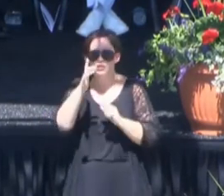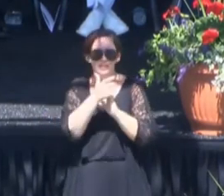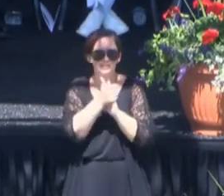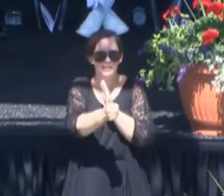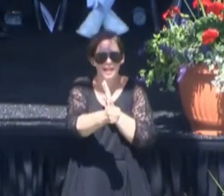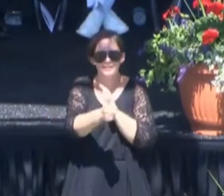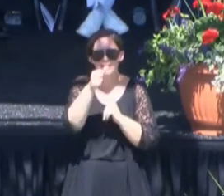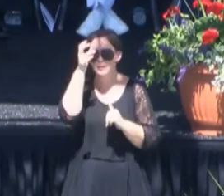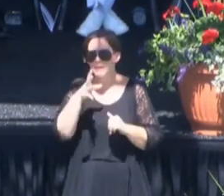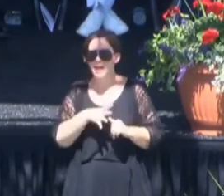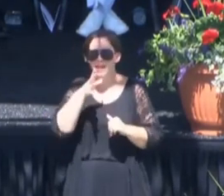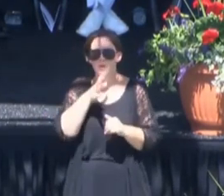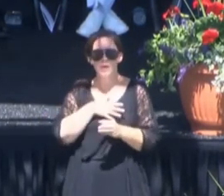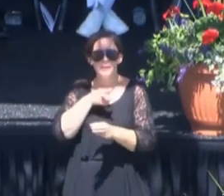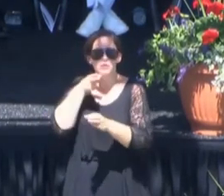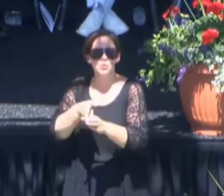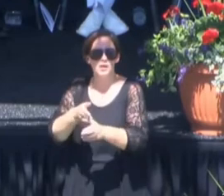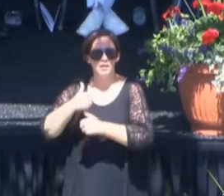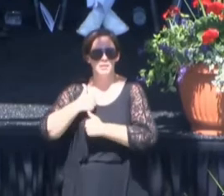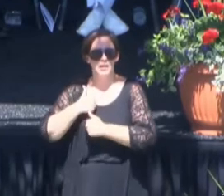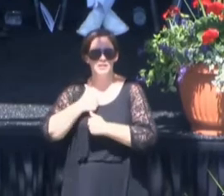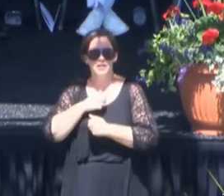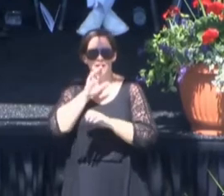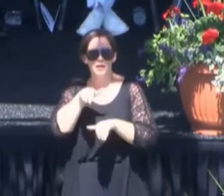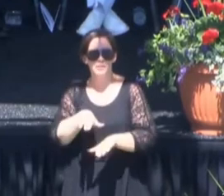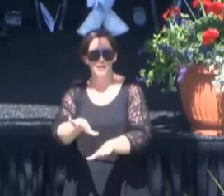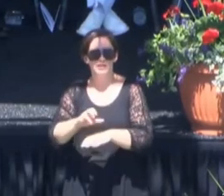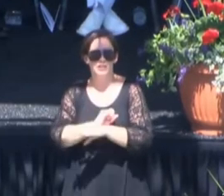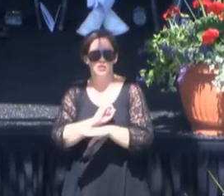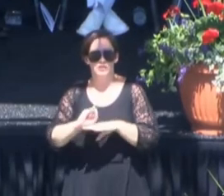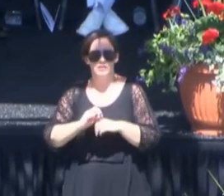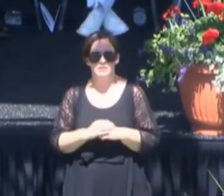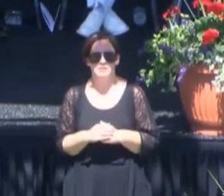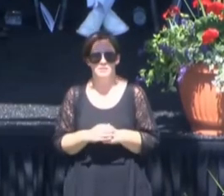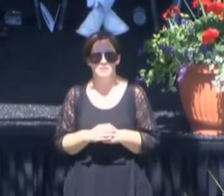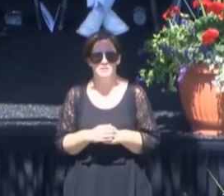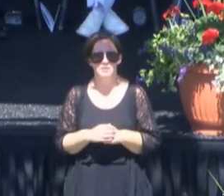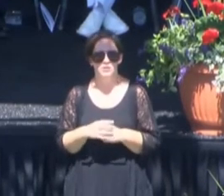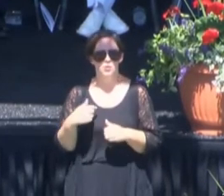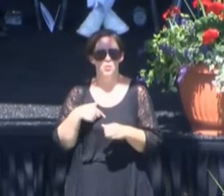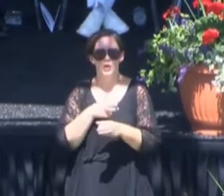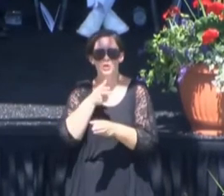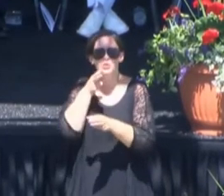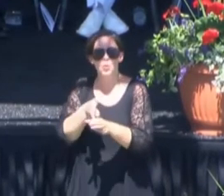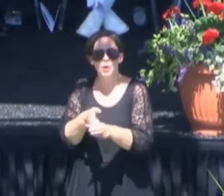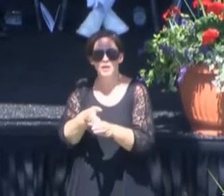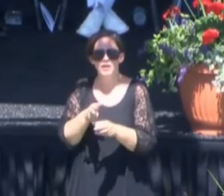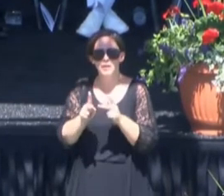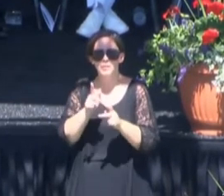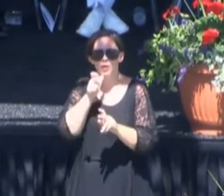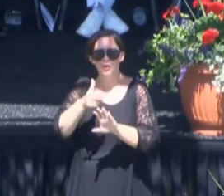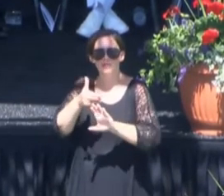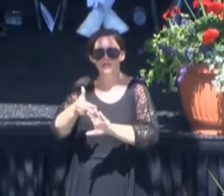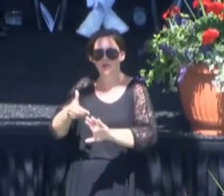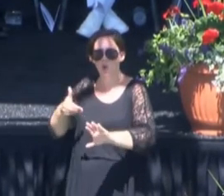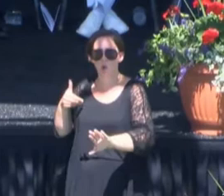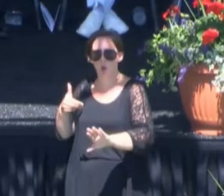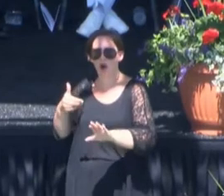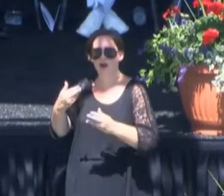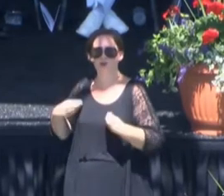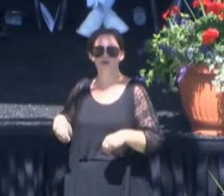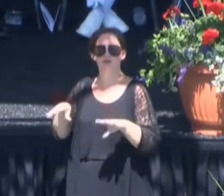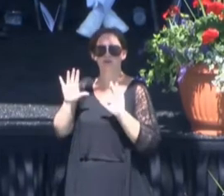and women joining the armed forces and maritime industry. We are joining those who have gone before us and even given their lives